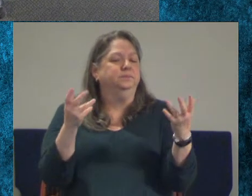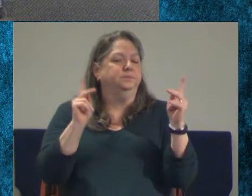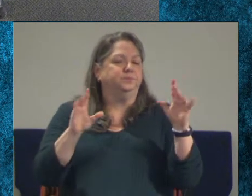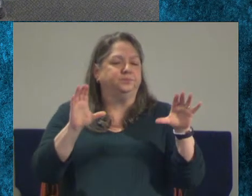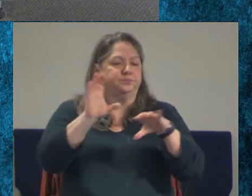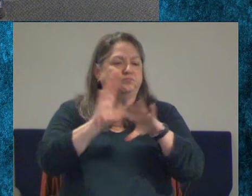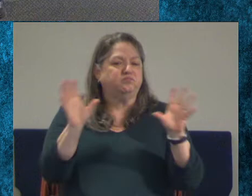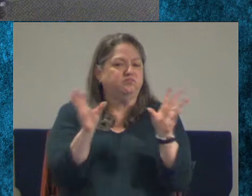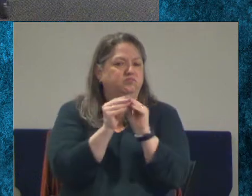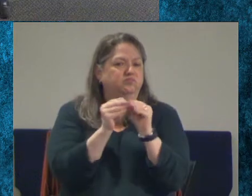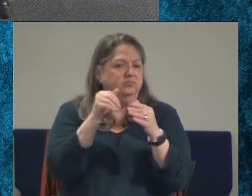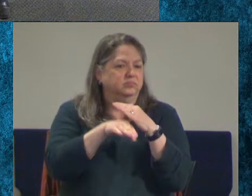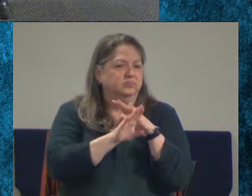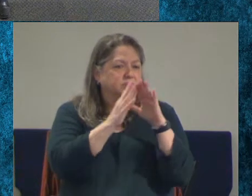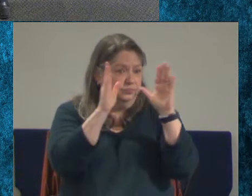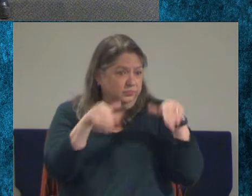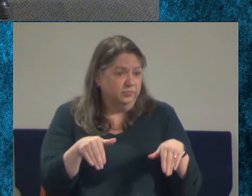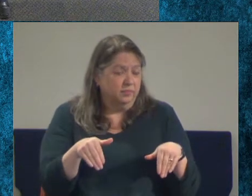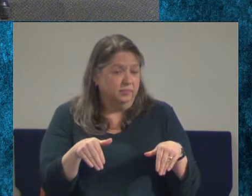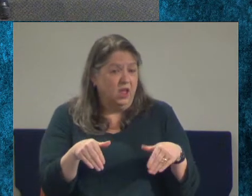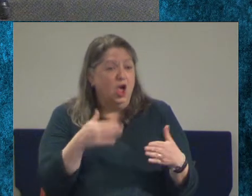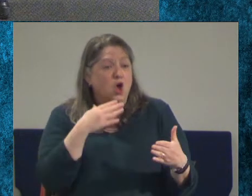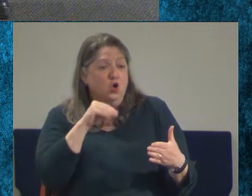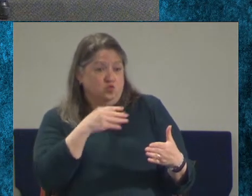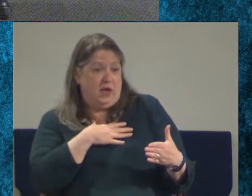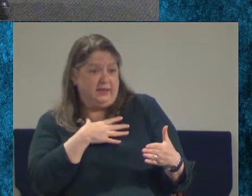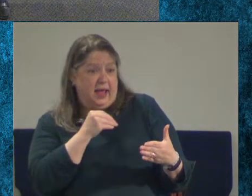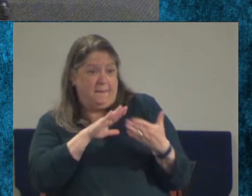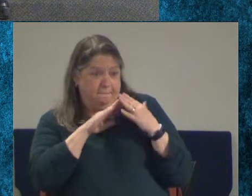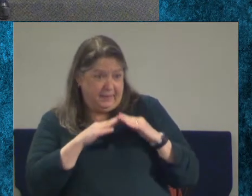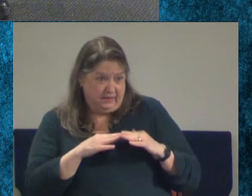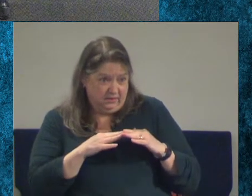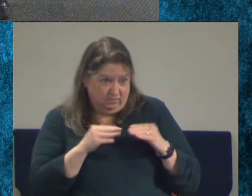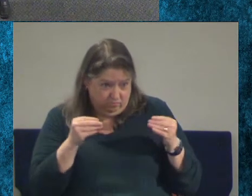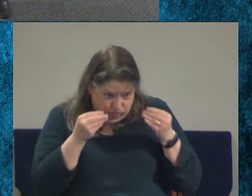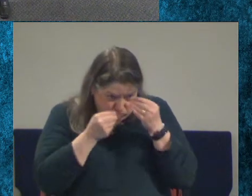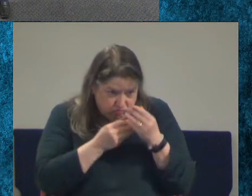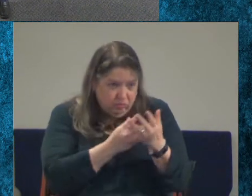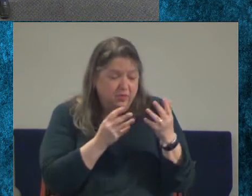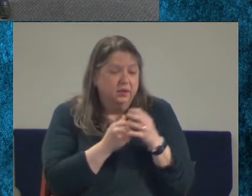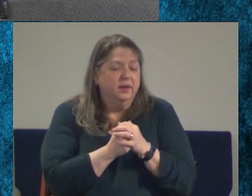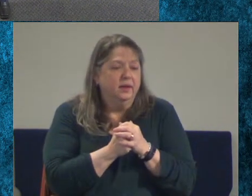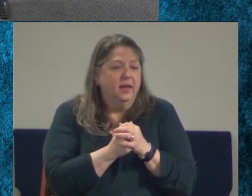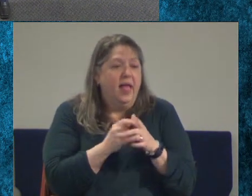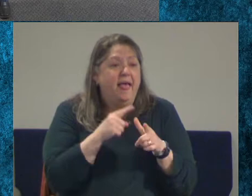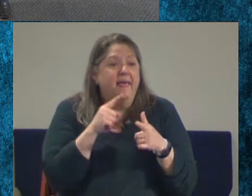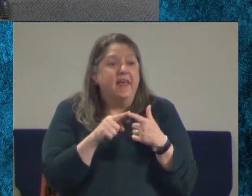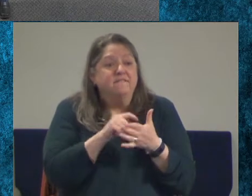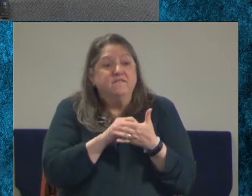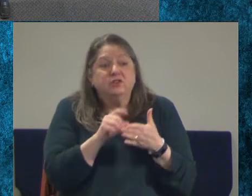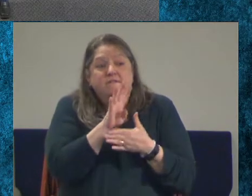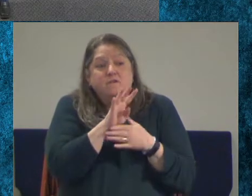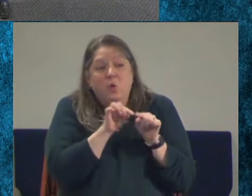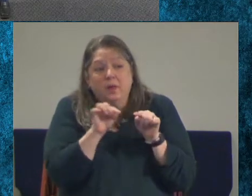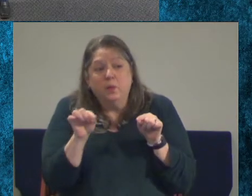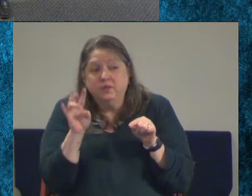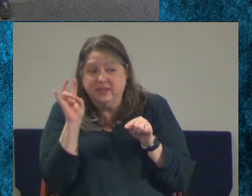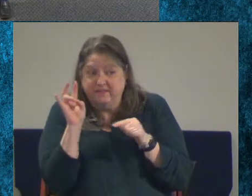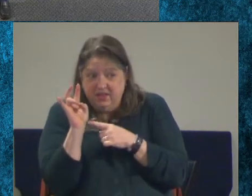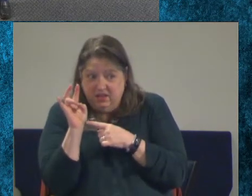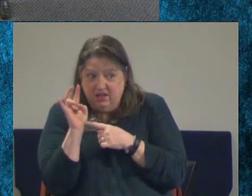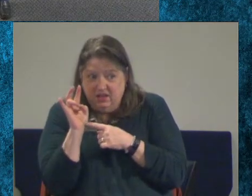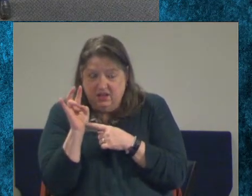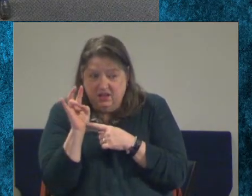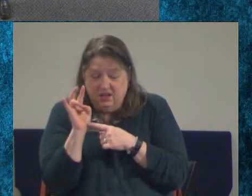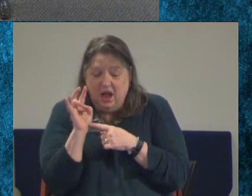you and peace from God, our Father, and the Lord Jesus Christ. And then in verses 4 through 7, Paul says,